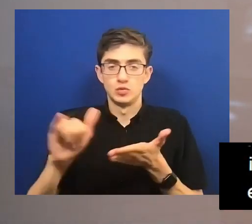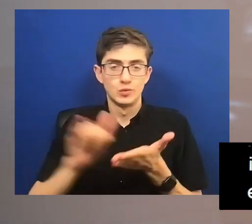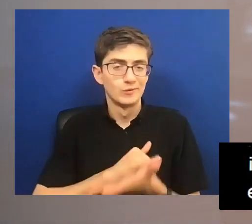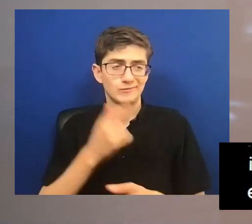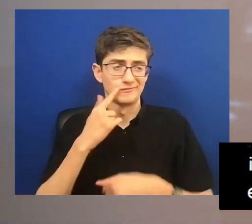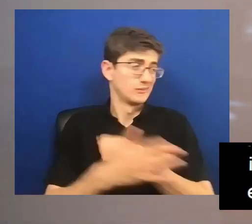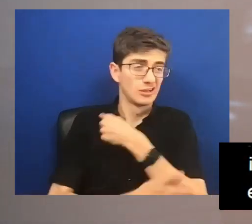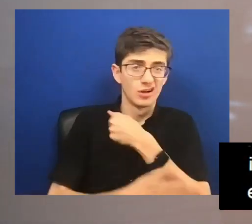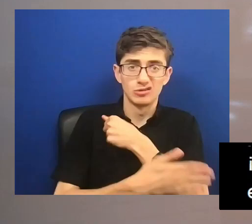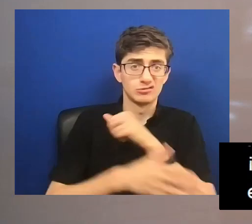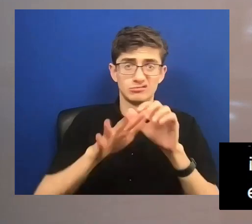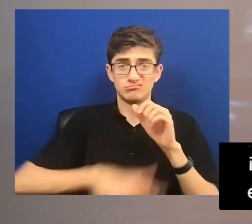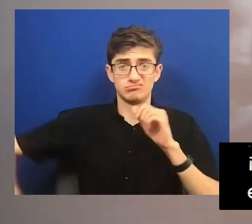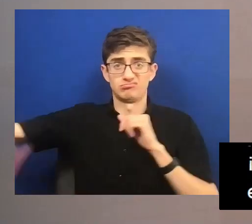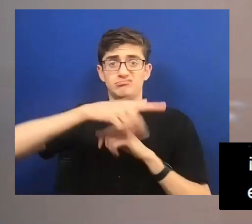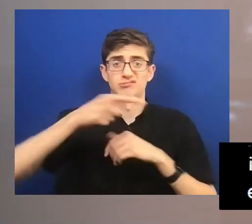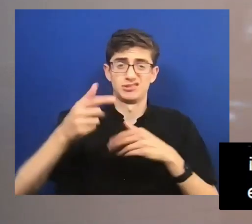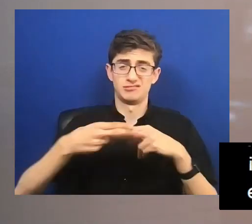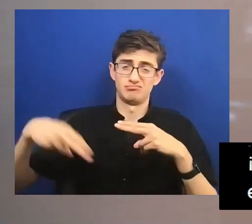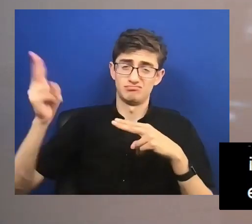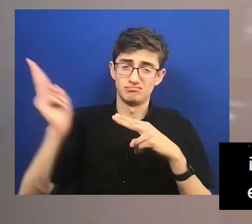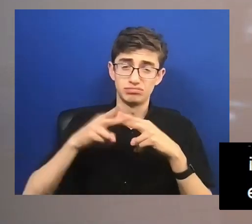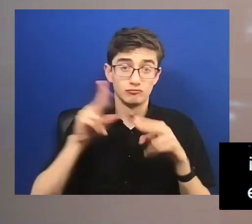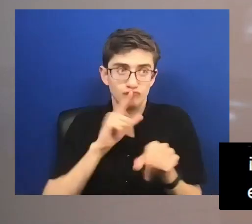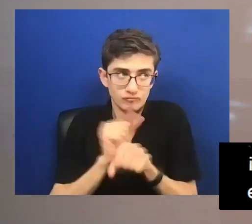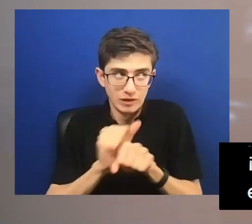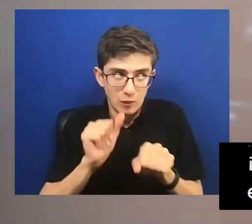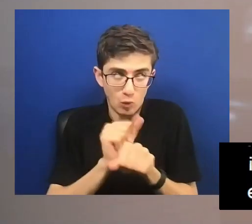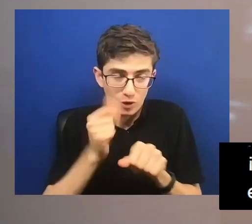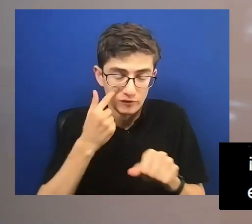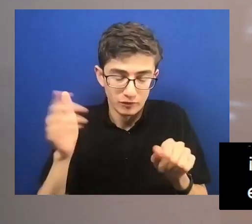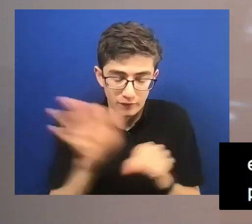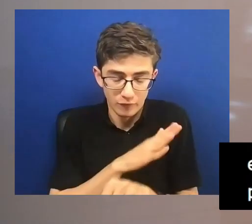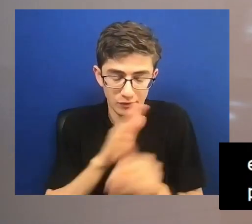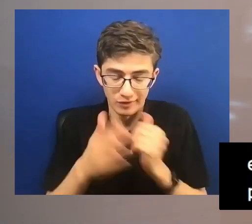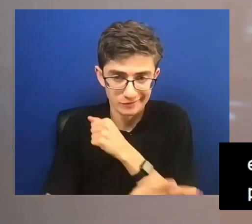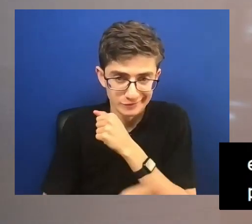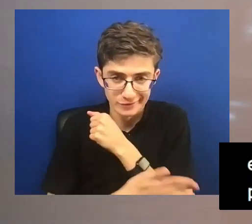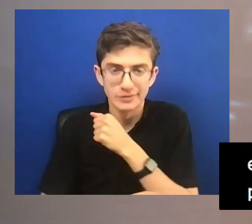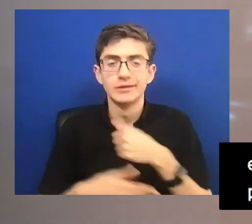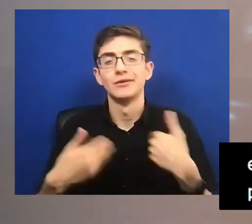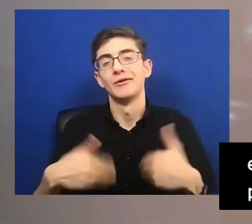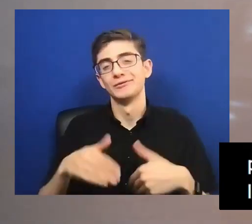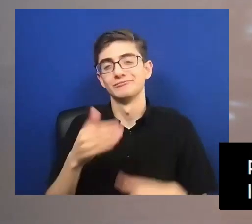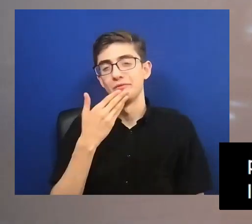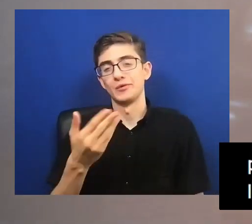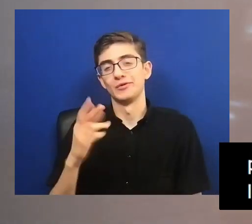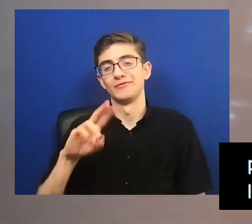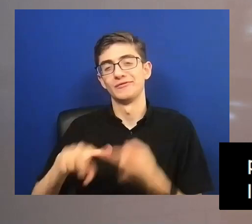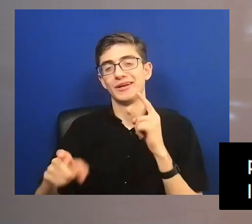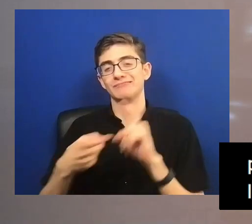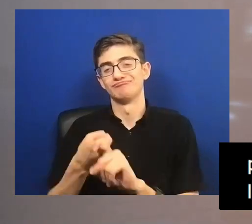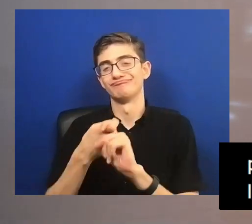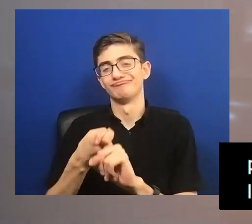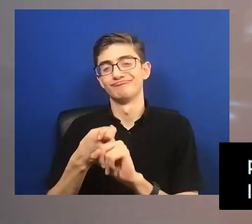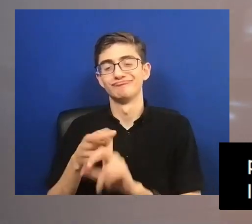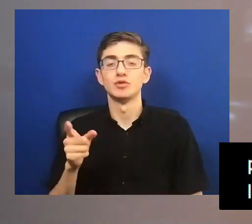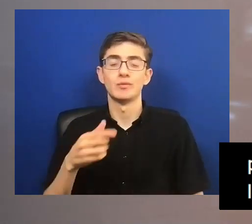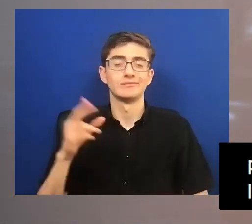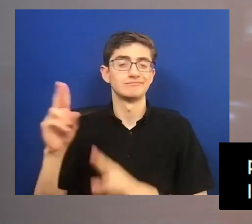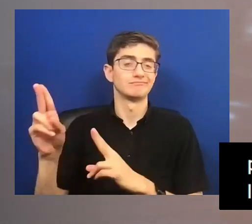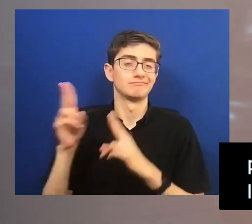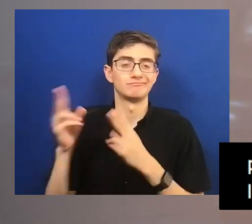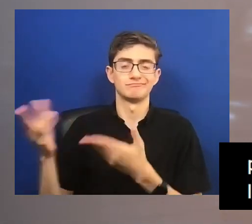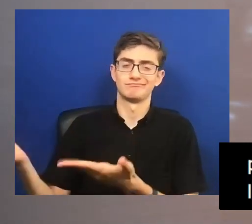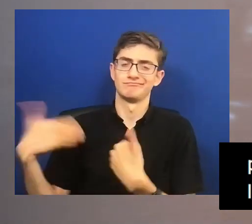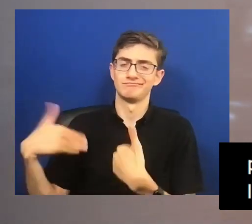She literally does the whole country. And she's just a good friend. So I'm very honored to bring her up. Come on